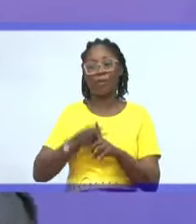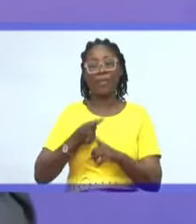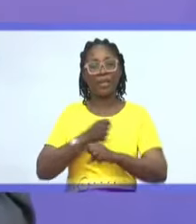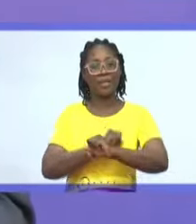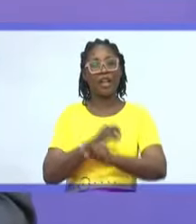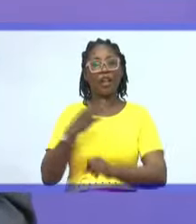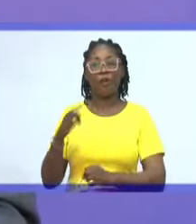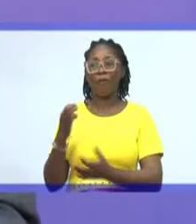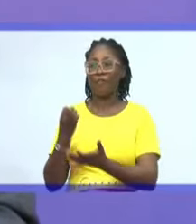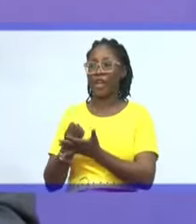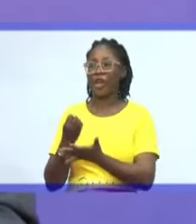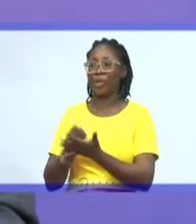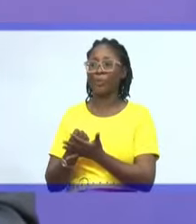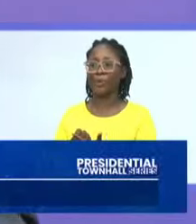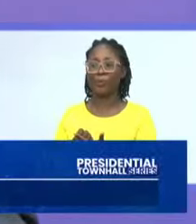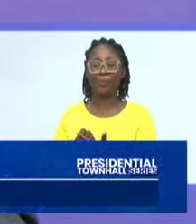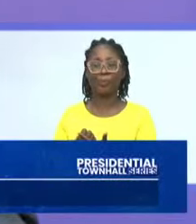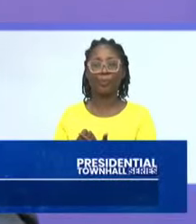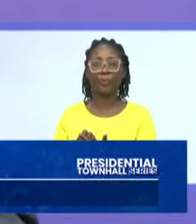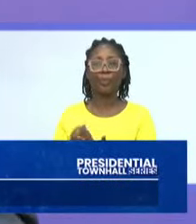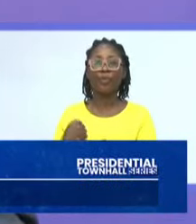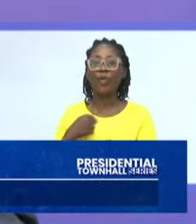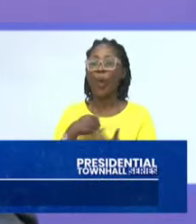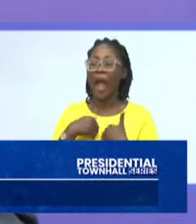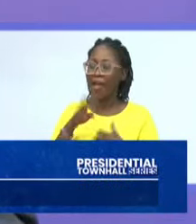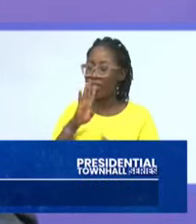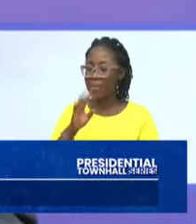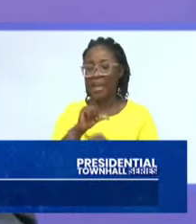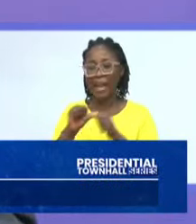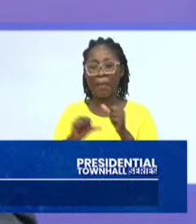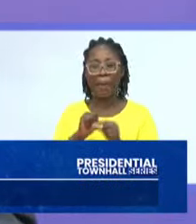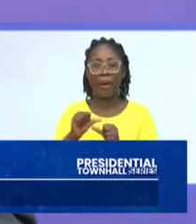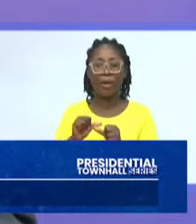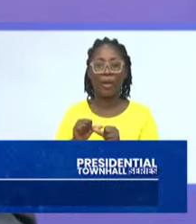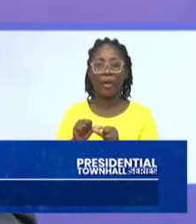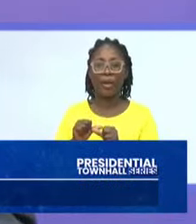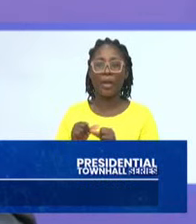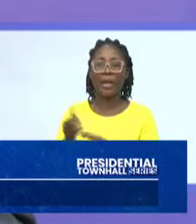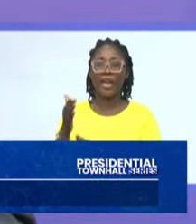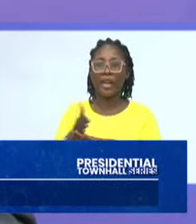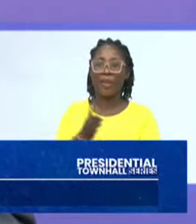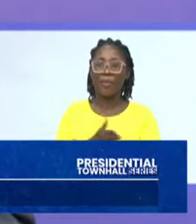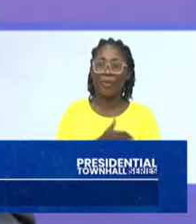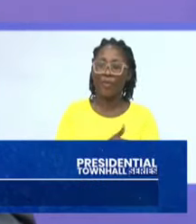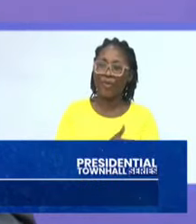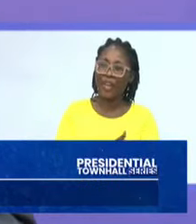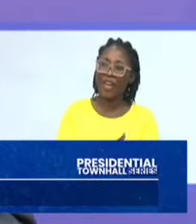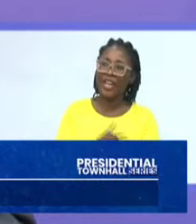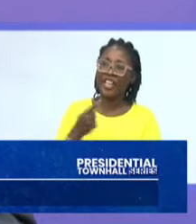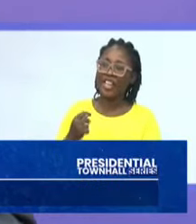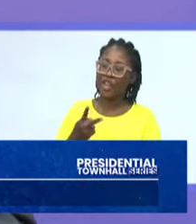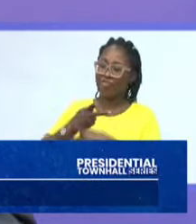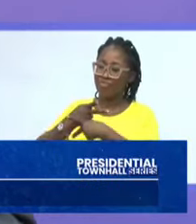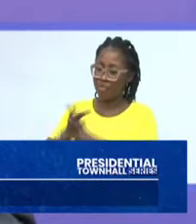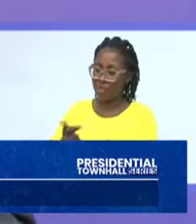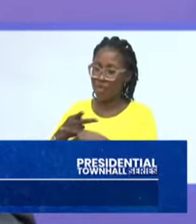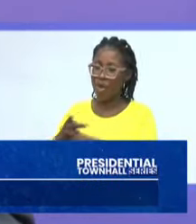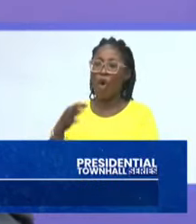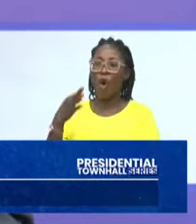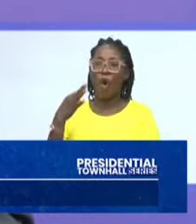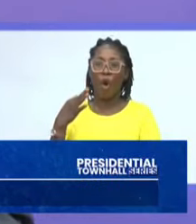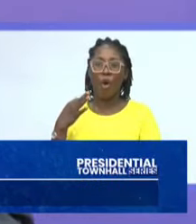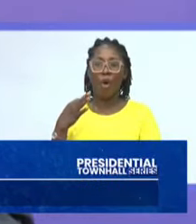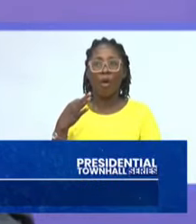of the economy. We have been speaking about boosting the disposable income of